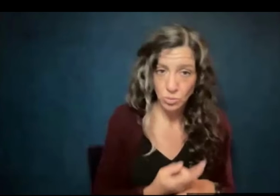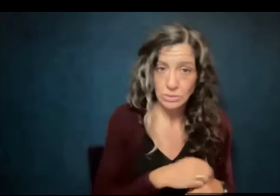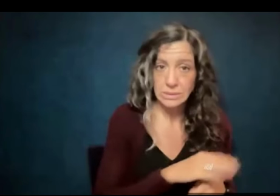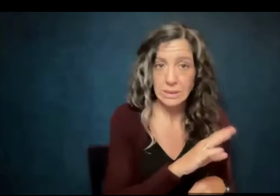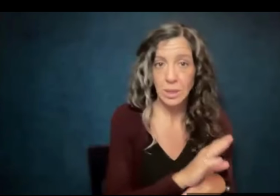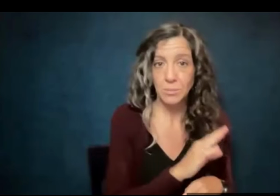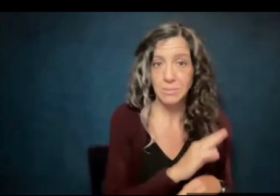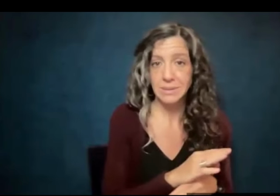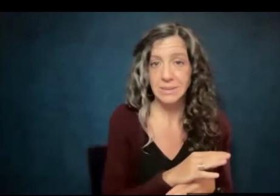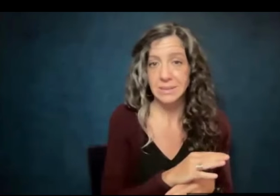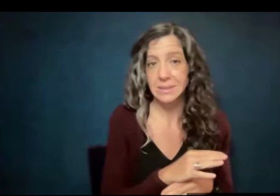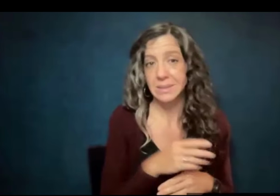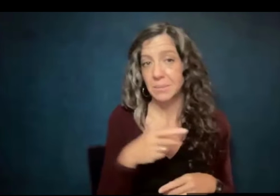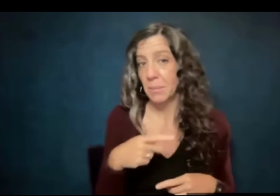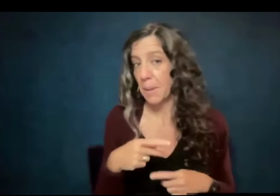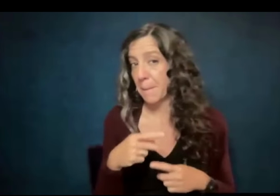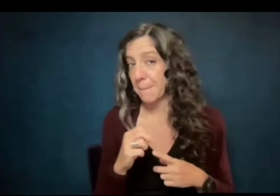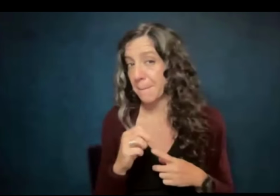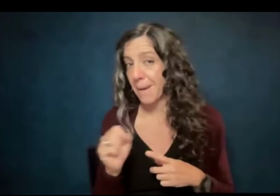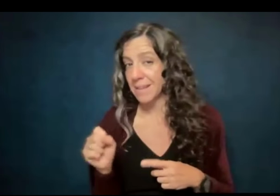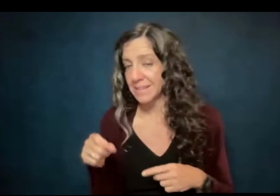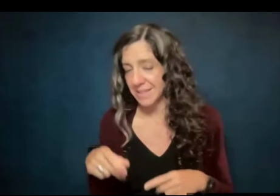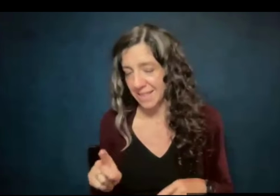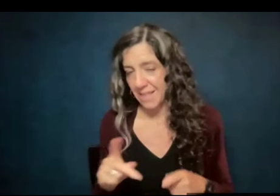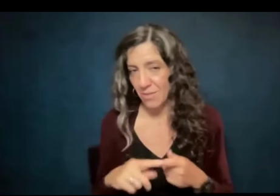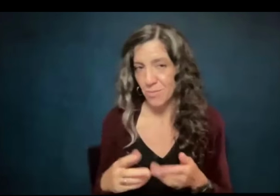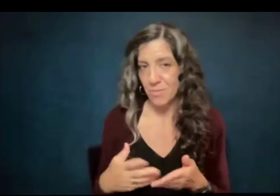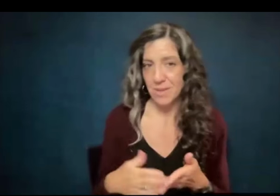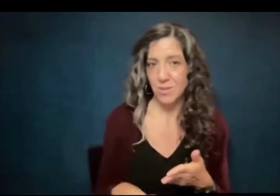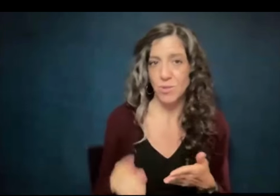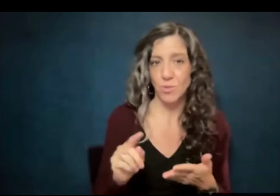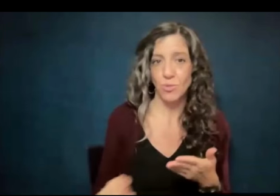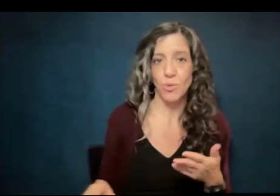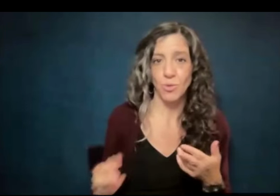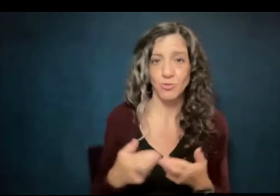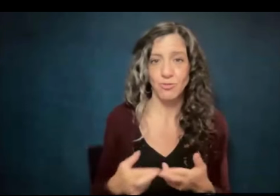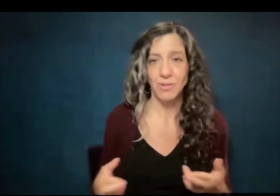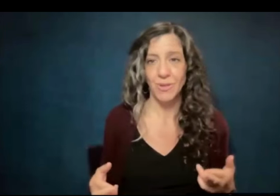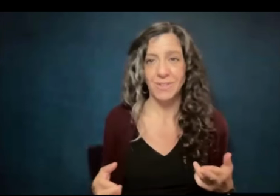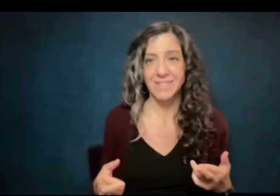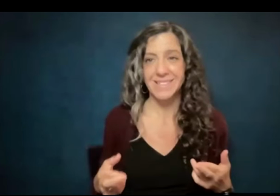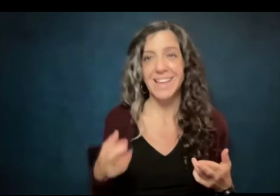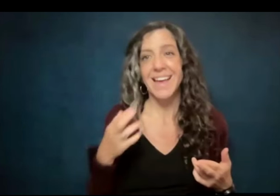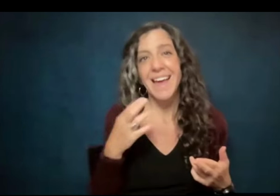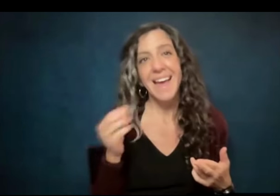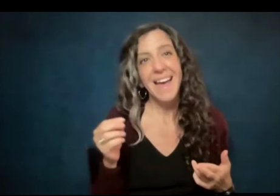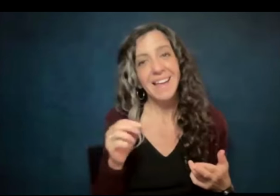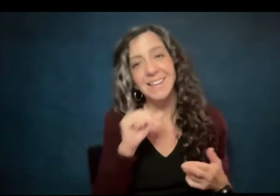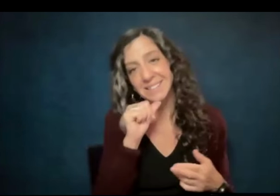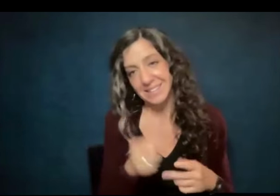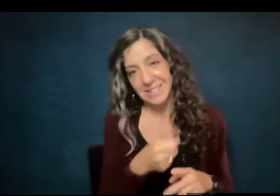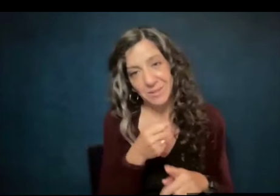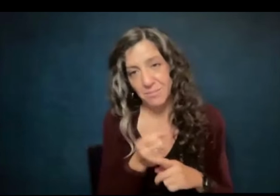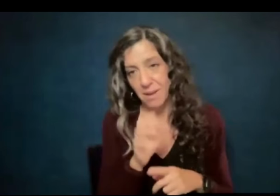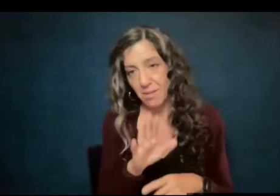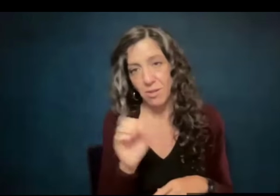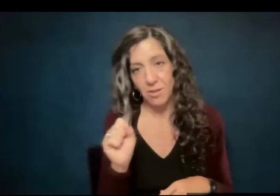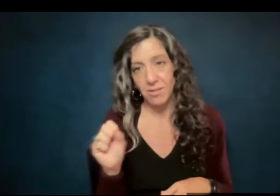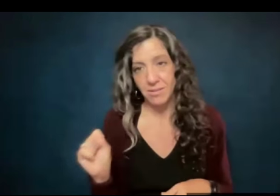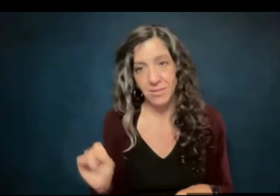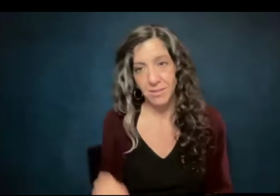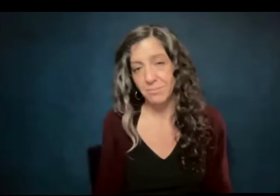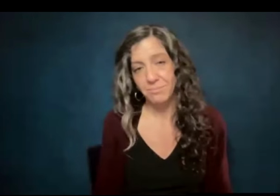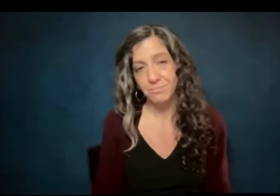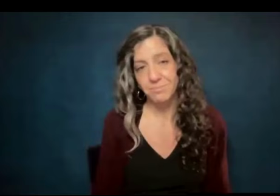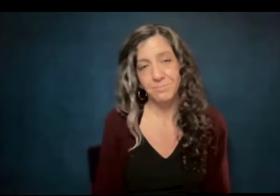right? But PES allows them to exclude those resources and it doesn't impact their